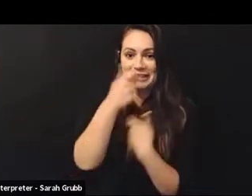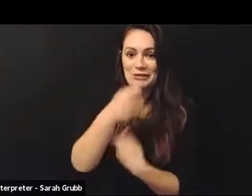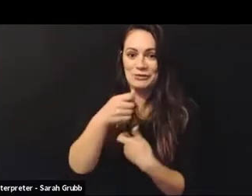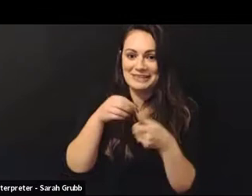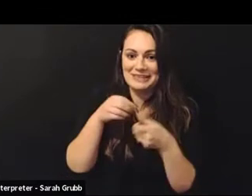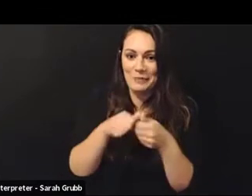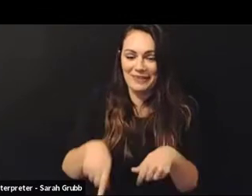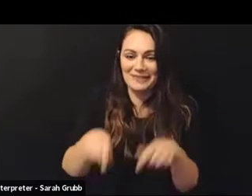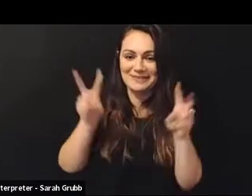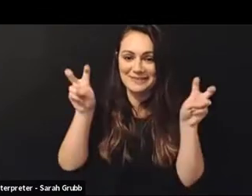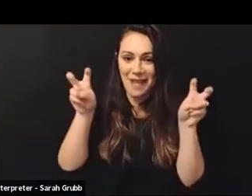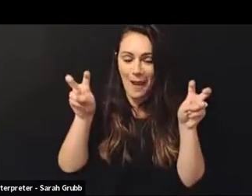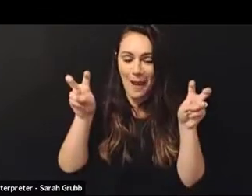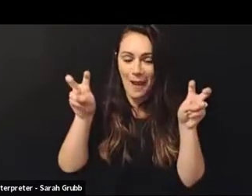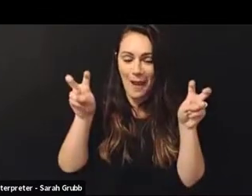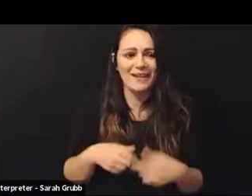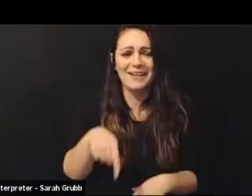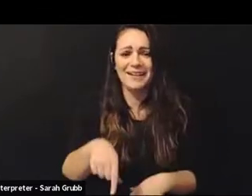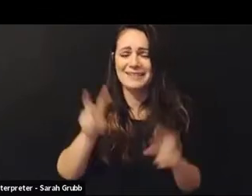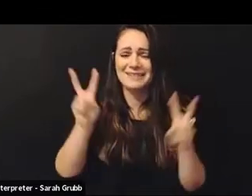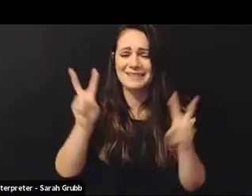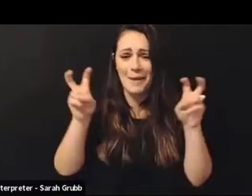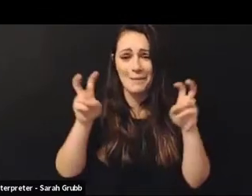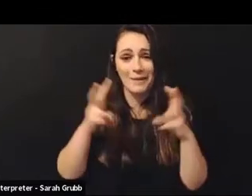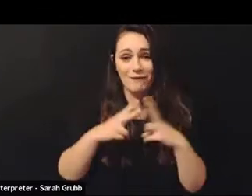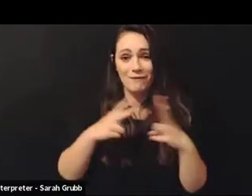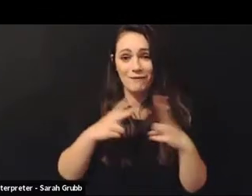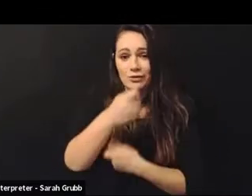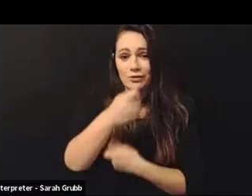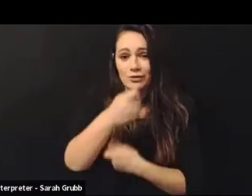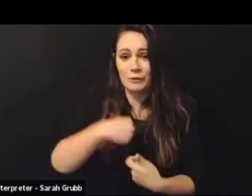topic. It's something that's really interesting to me, and I feel like it's